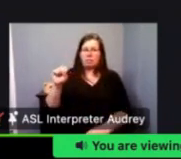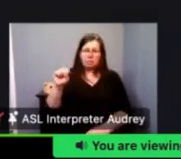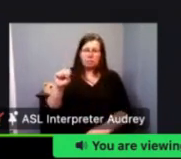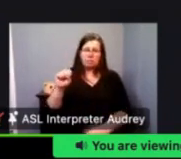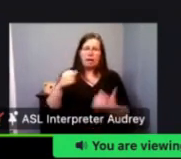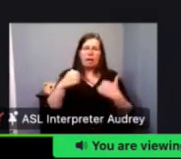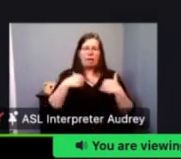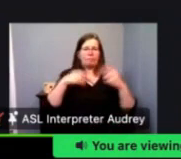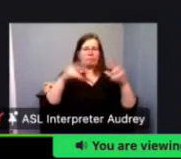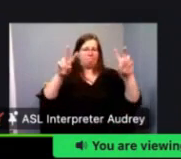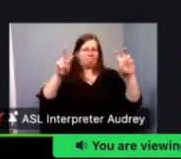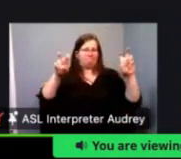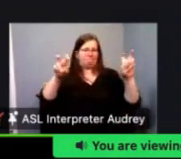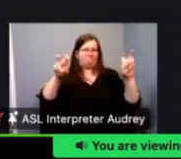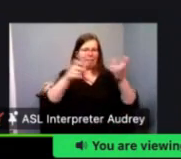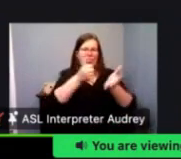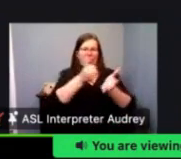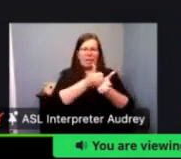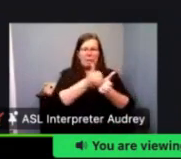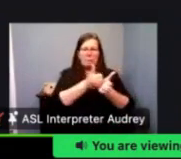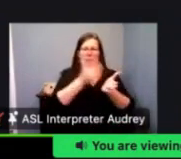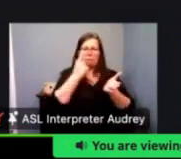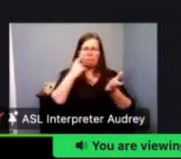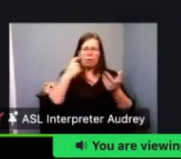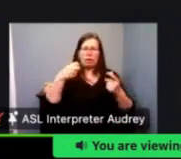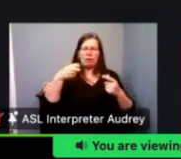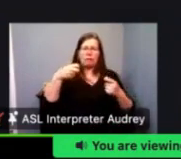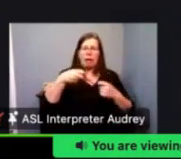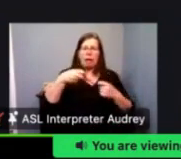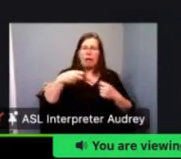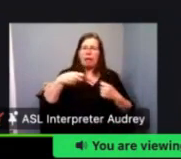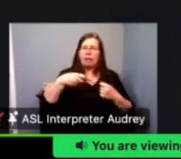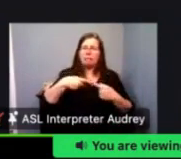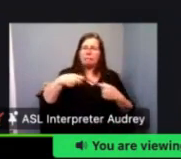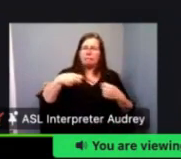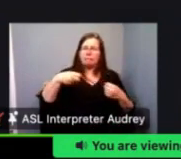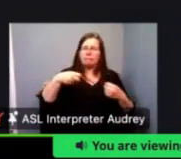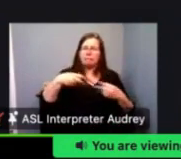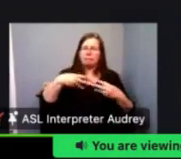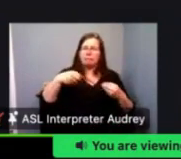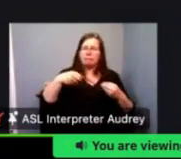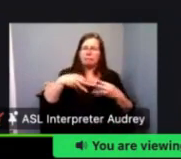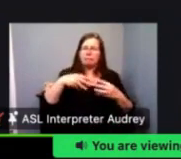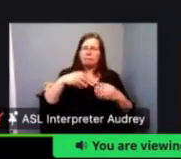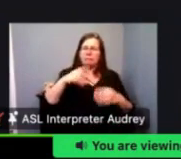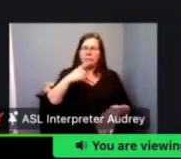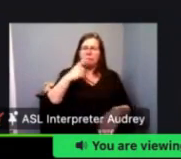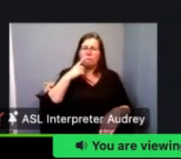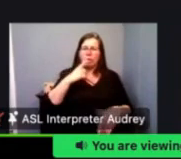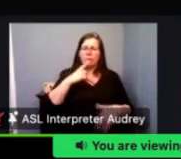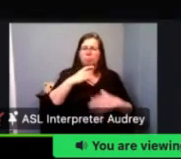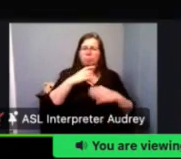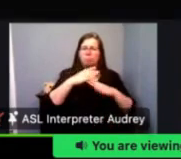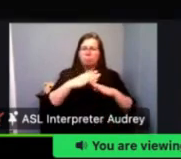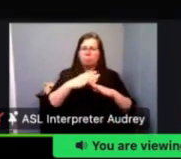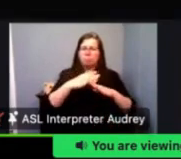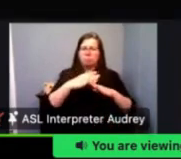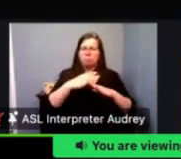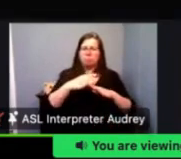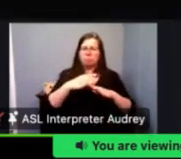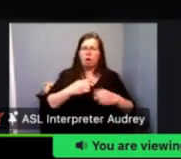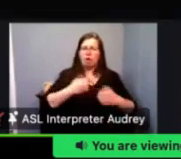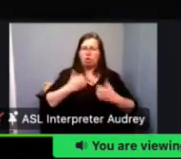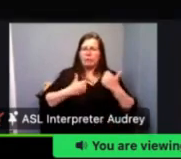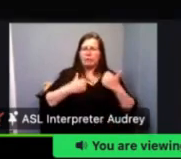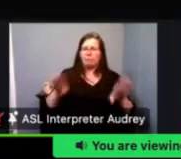uses electrical shock devices to interrupt self-injurious or aggressive behavior in autism and other